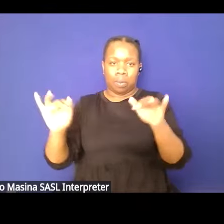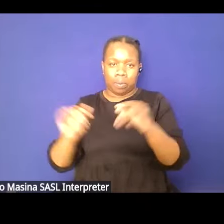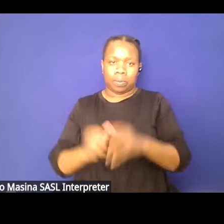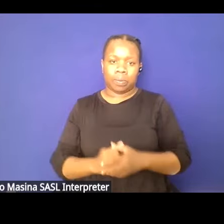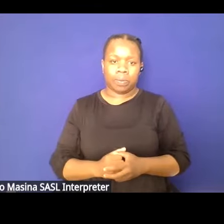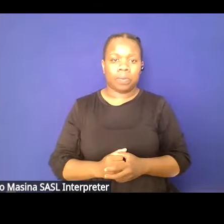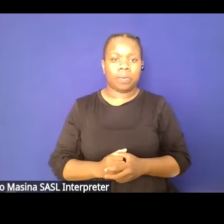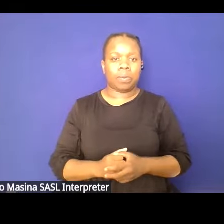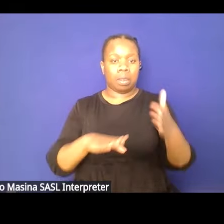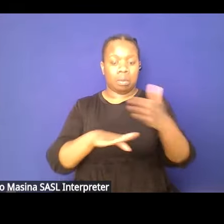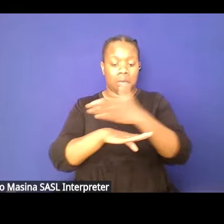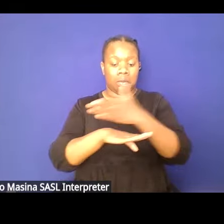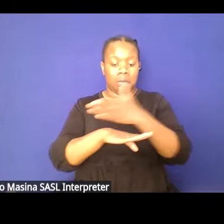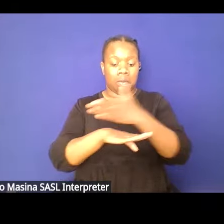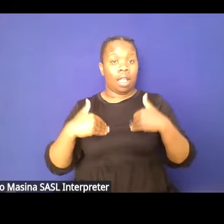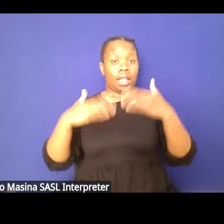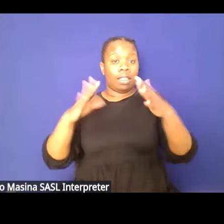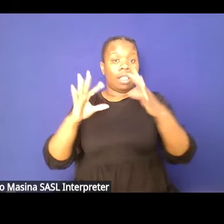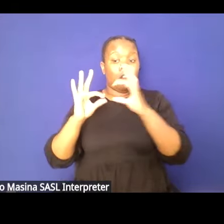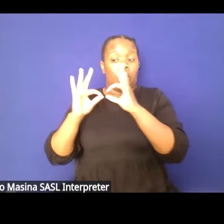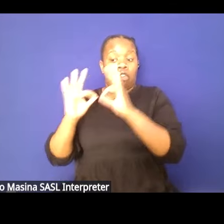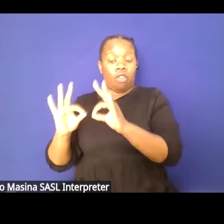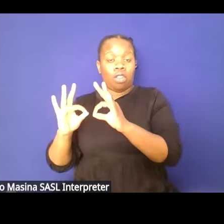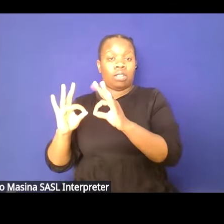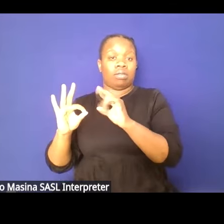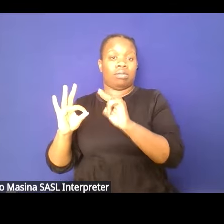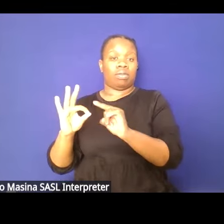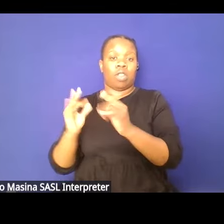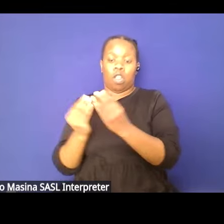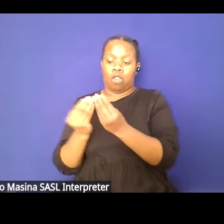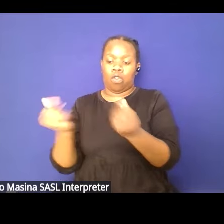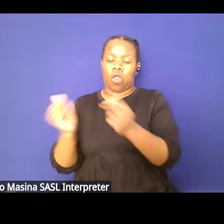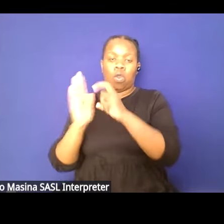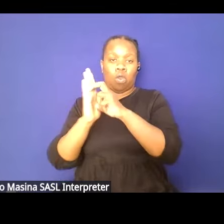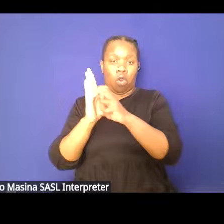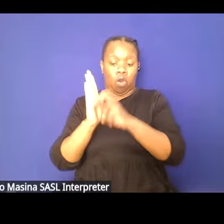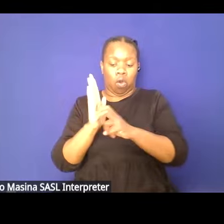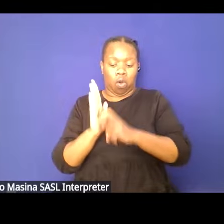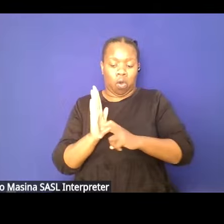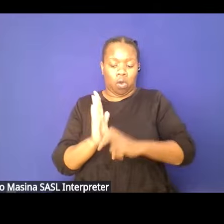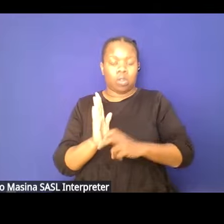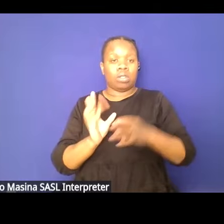Before I start with the official presentation, there are just a few rules that I would like to quickly touch on.